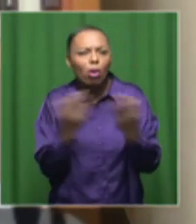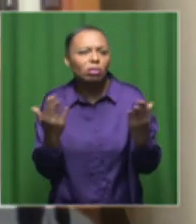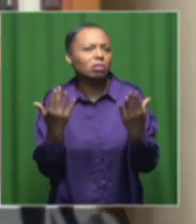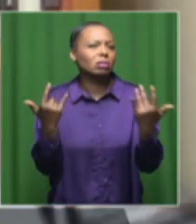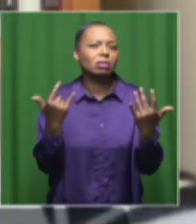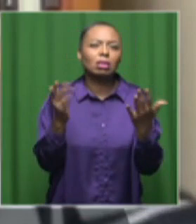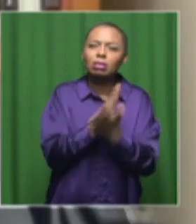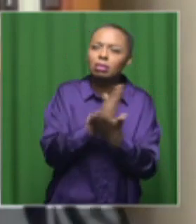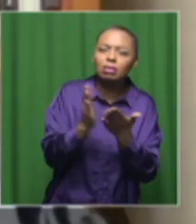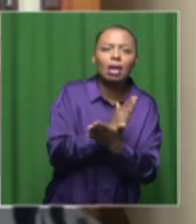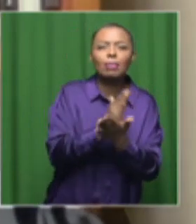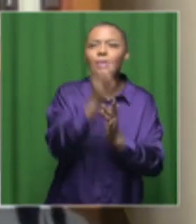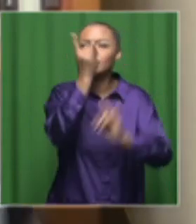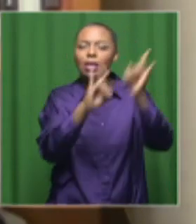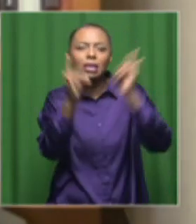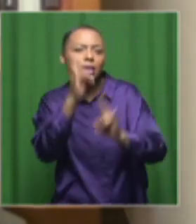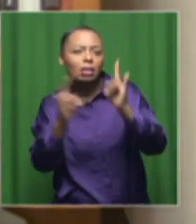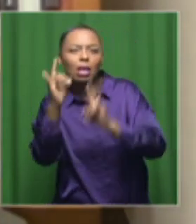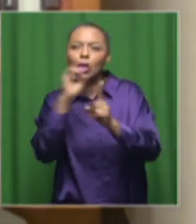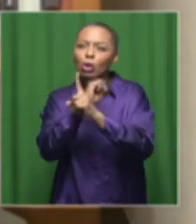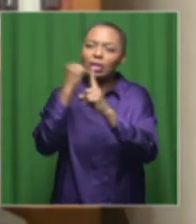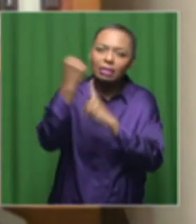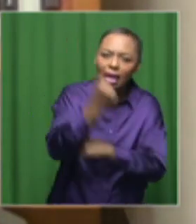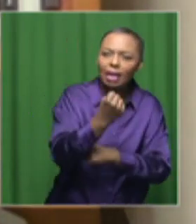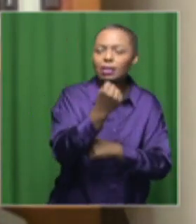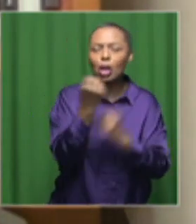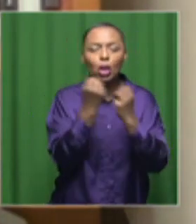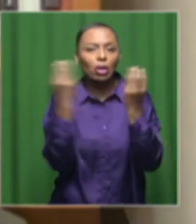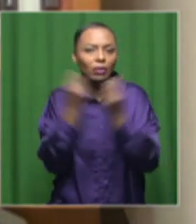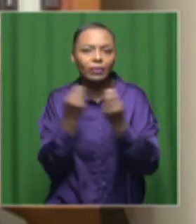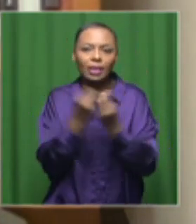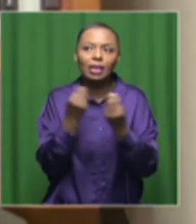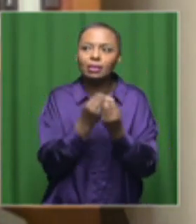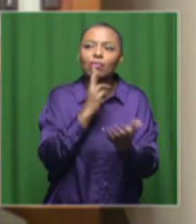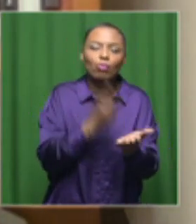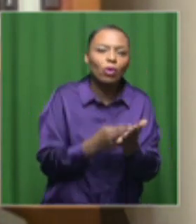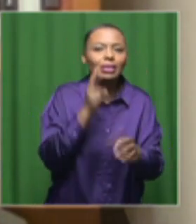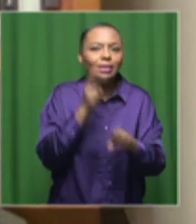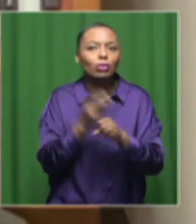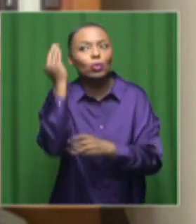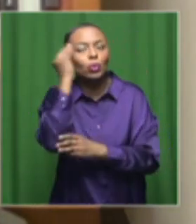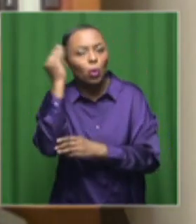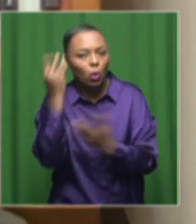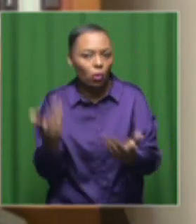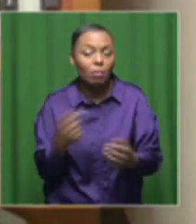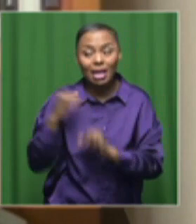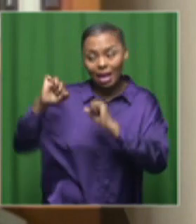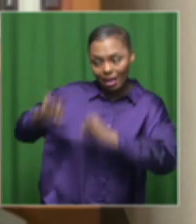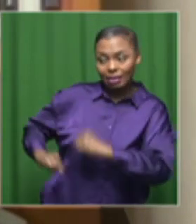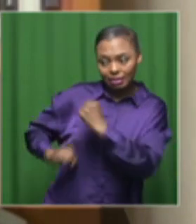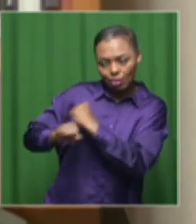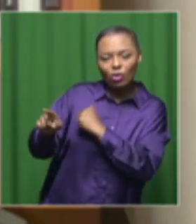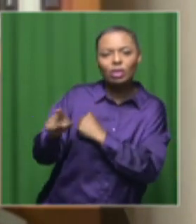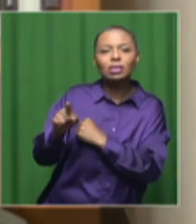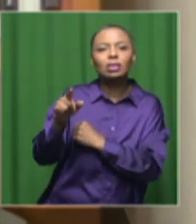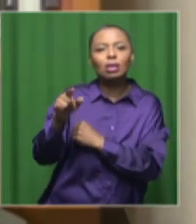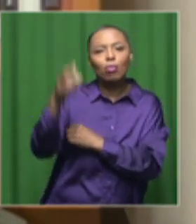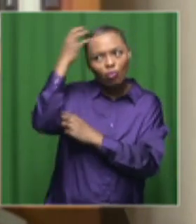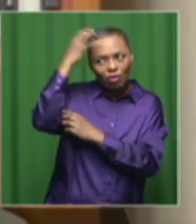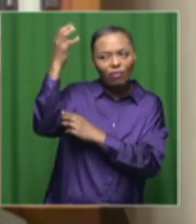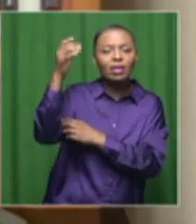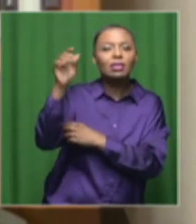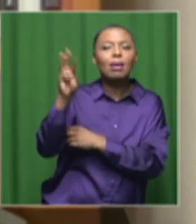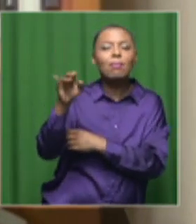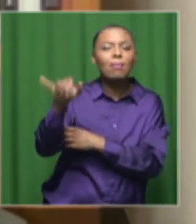of society that we need to know about. So I would agree with Professor May that this is one of the things that we cannot cut spending